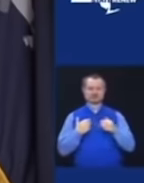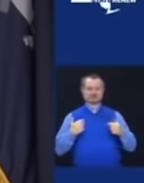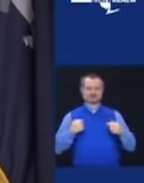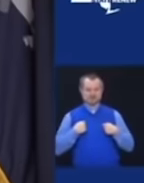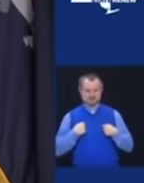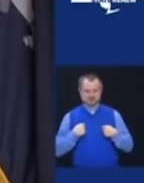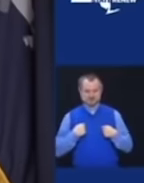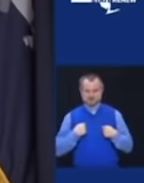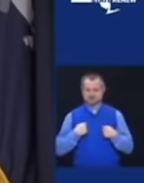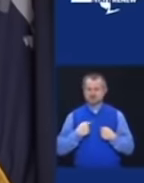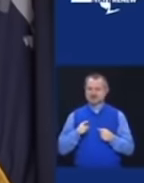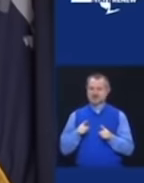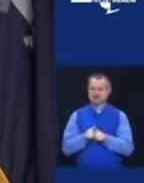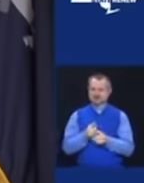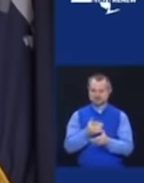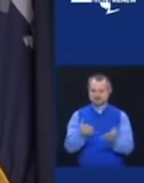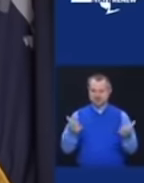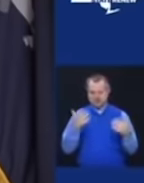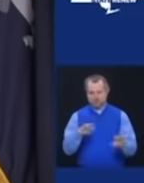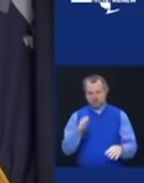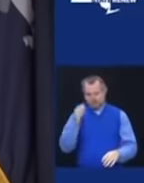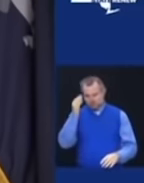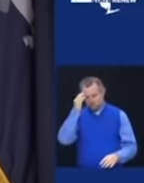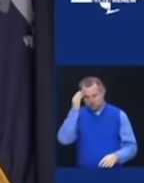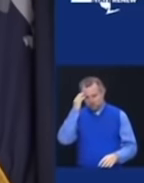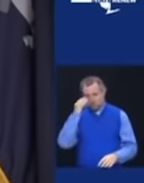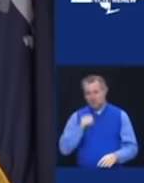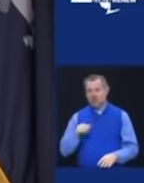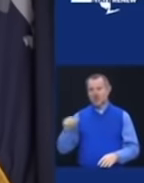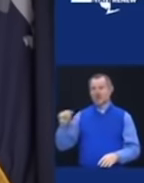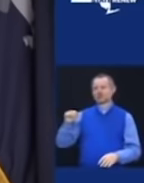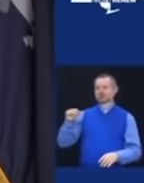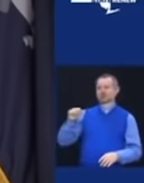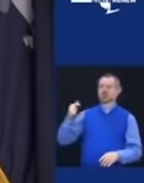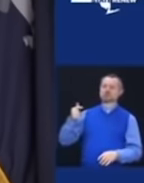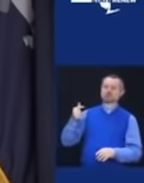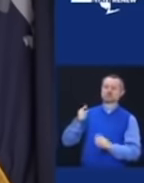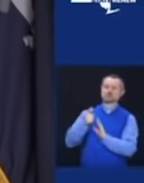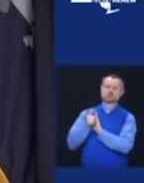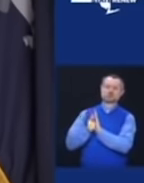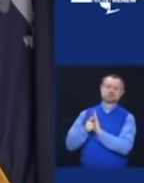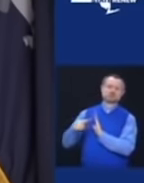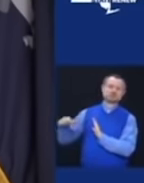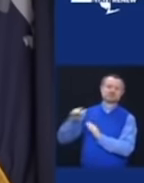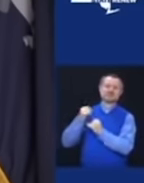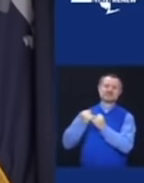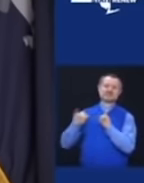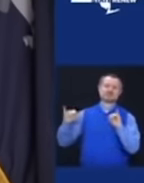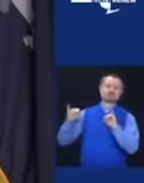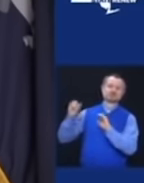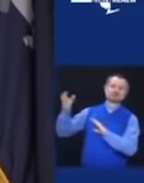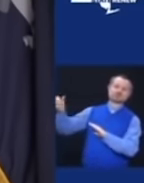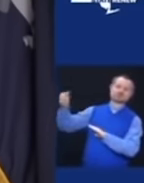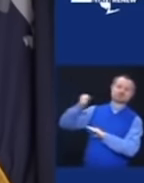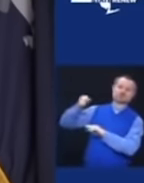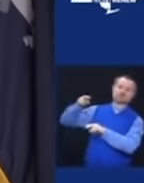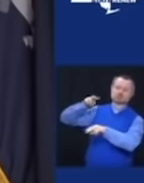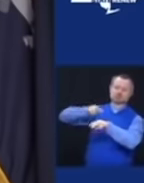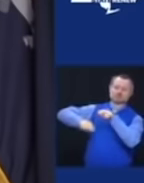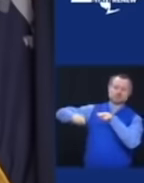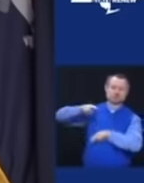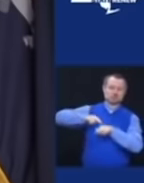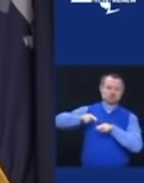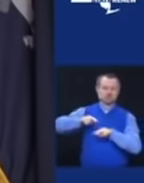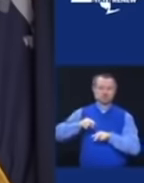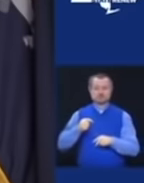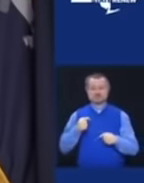you probably know, the Attorney General is doing an independent review, and I will fully cooperate with that